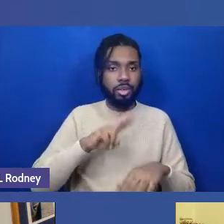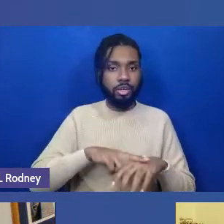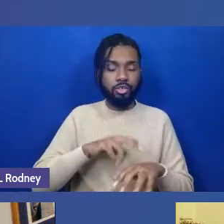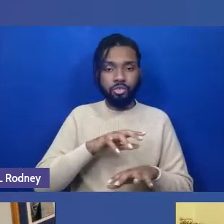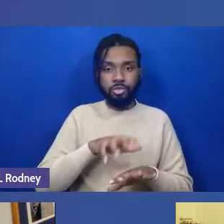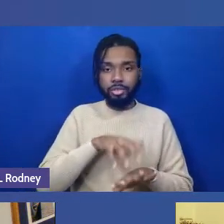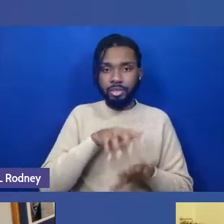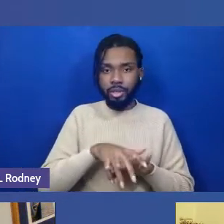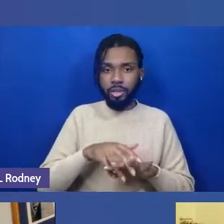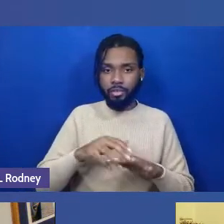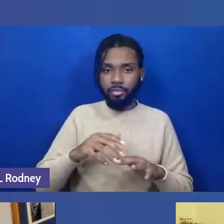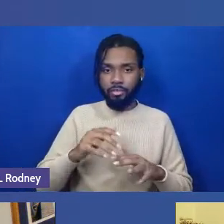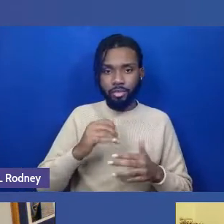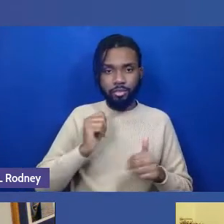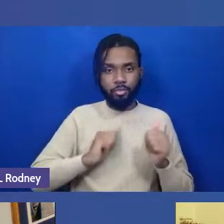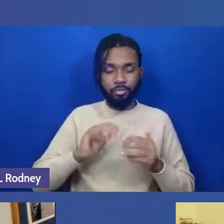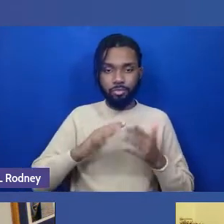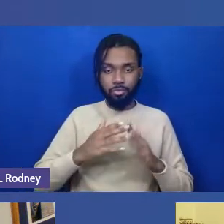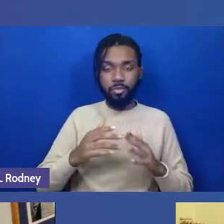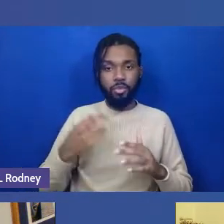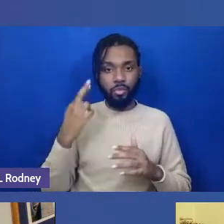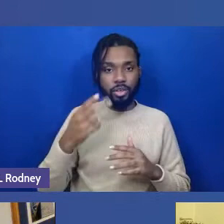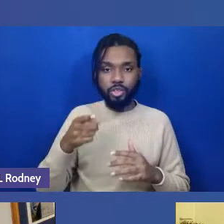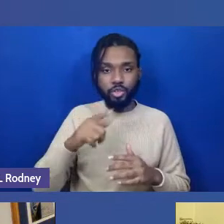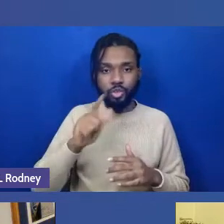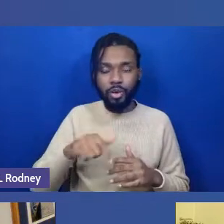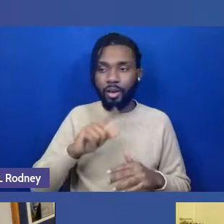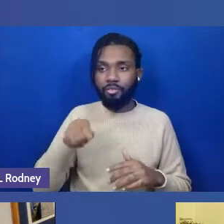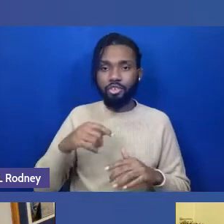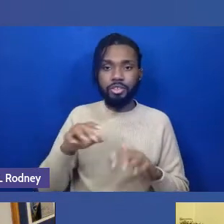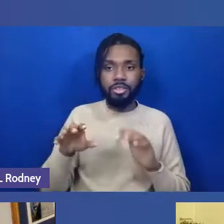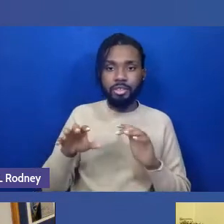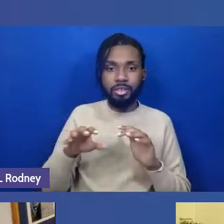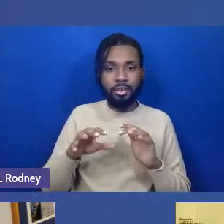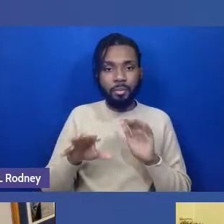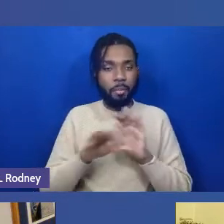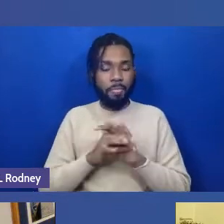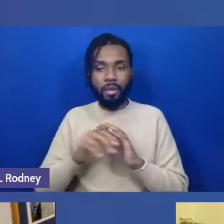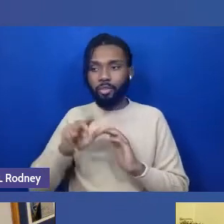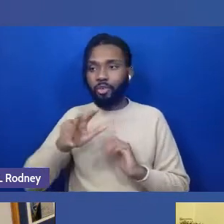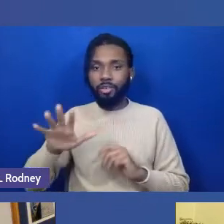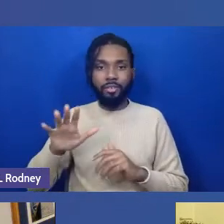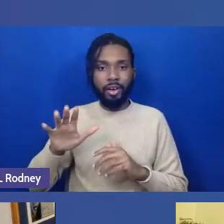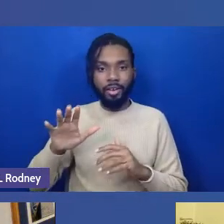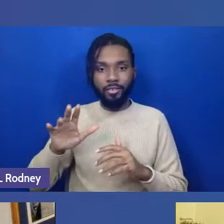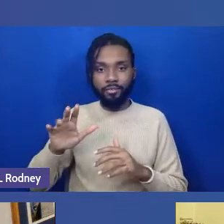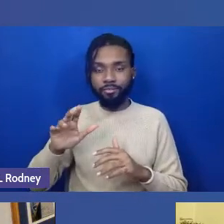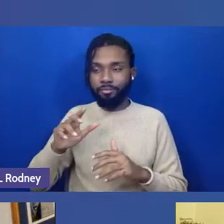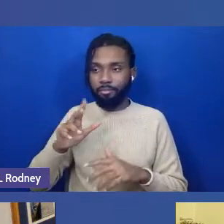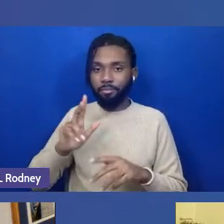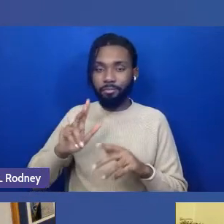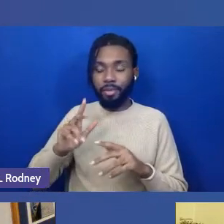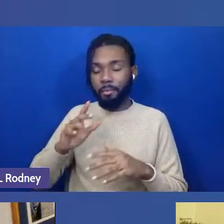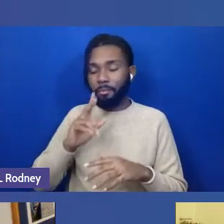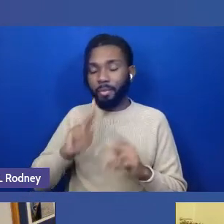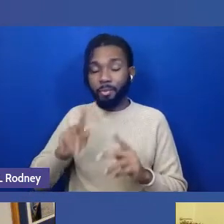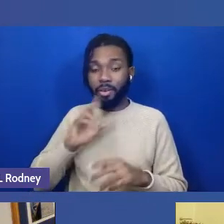trying to produce plays when suddenly you don't have to cast 35-year-olds as teenagers anymore, because suddenly like, aha, we know where they all are,